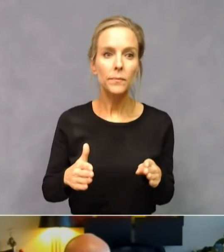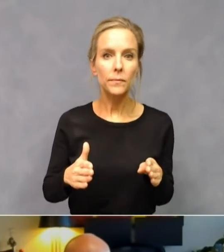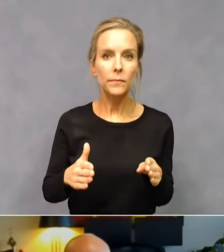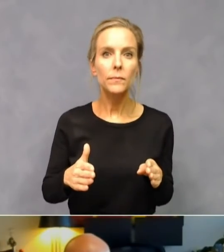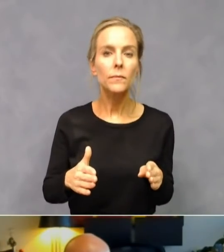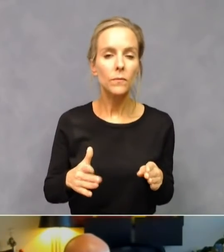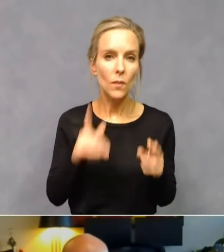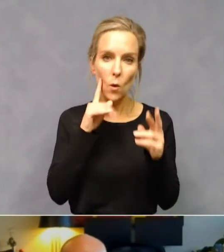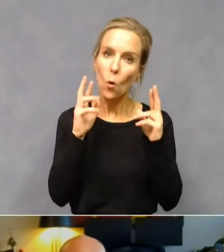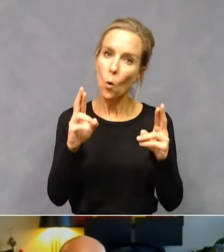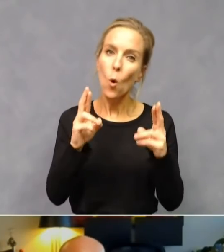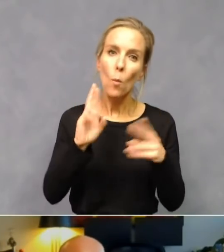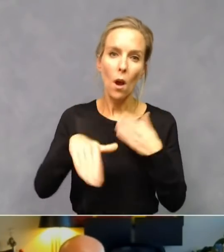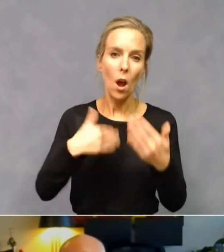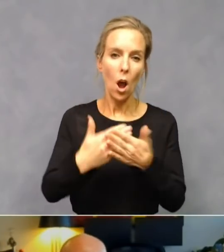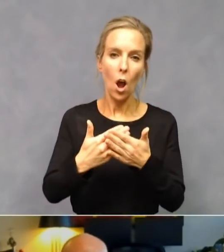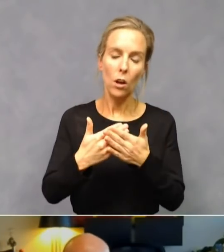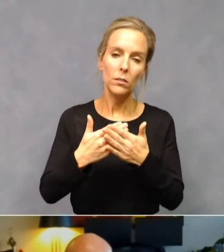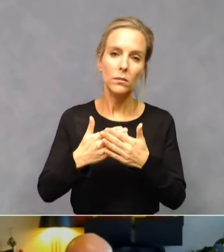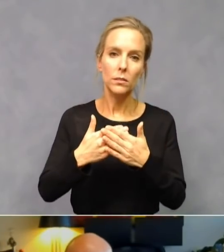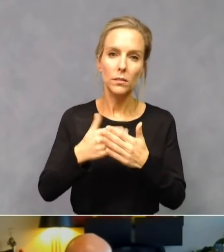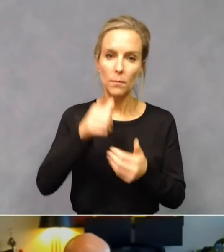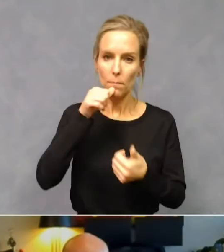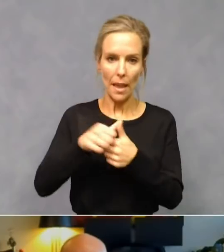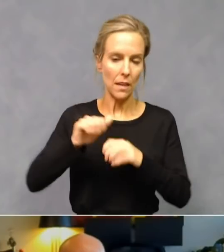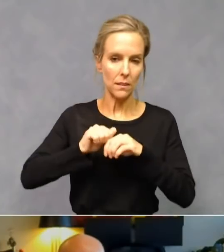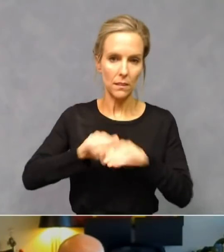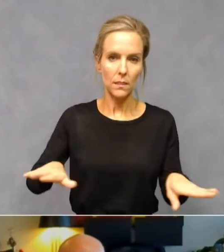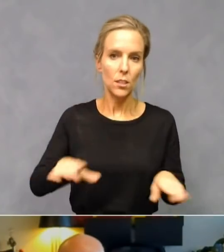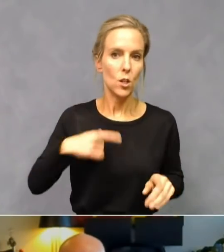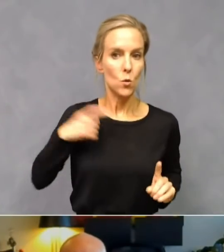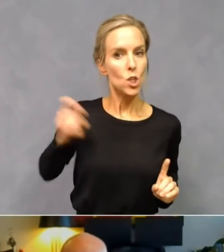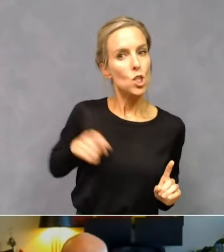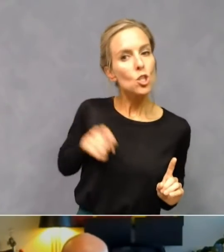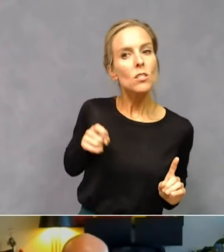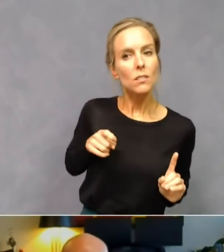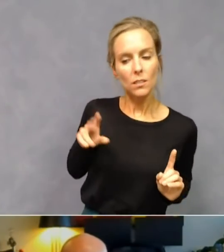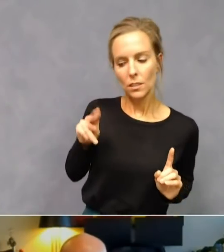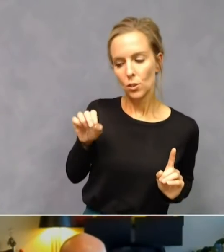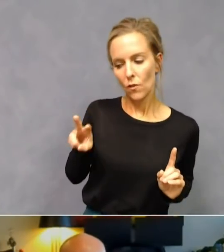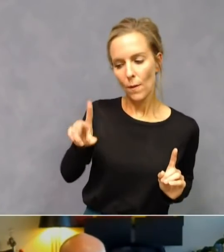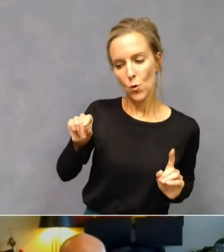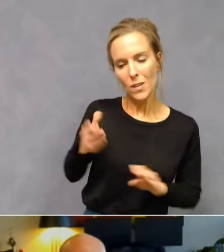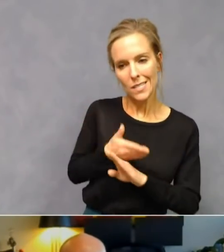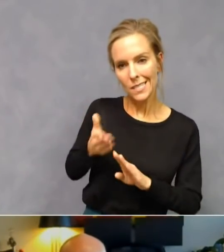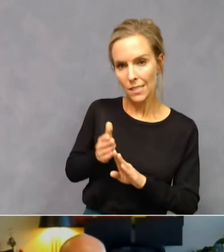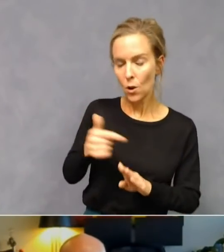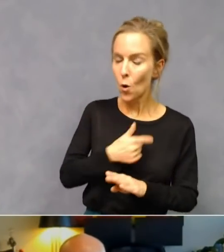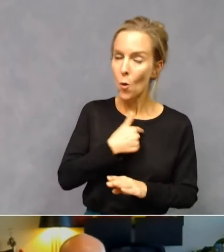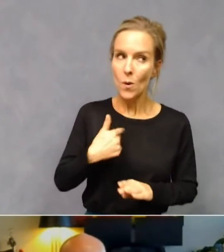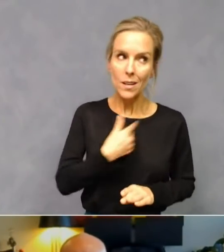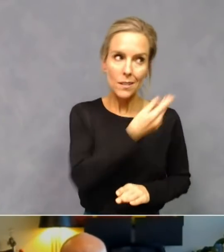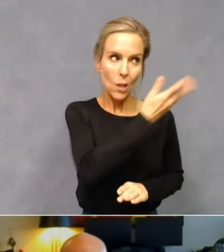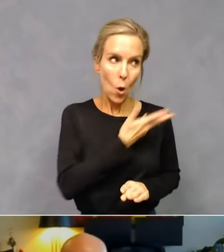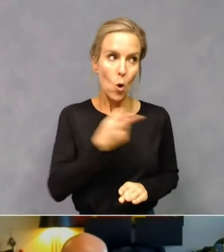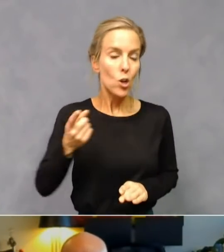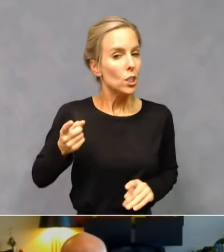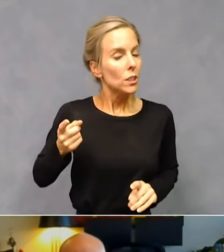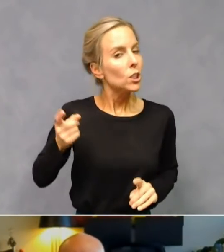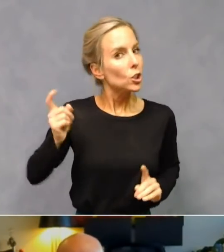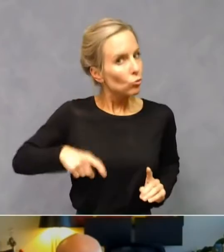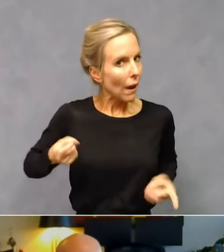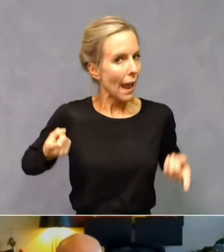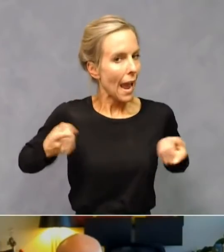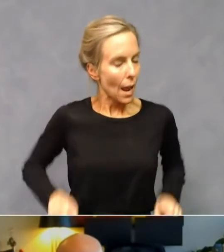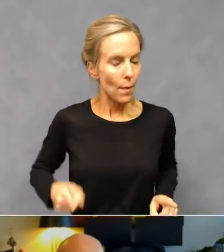these cards distributed by the time we said we should, which is by November 20th. We have been assured that that's going to happen. And so I'm